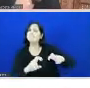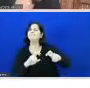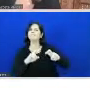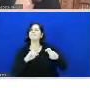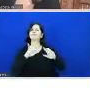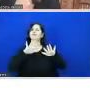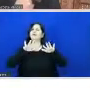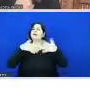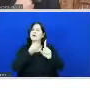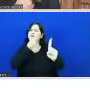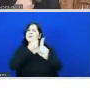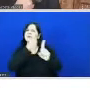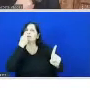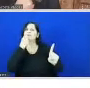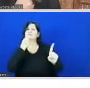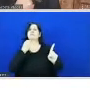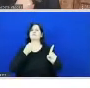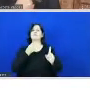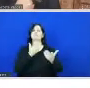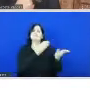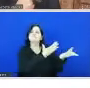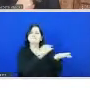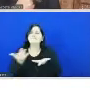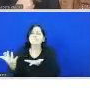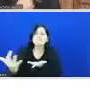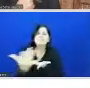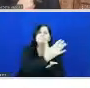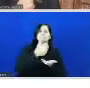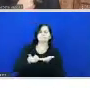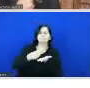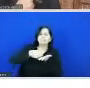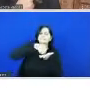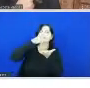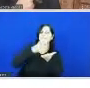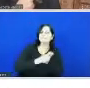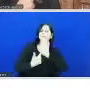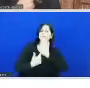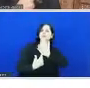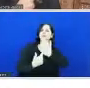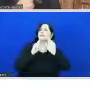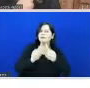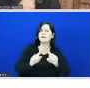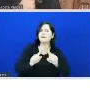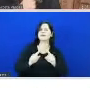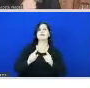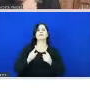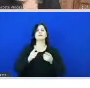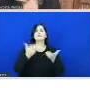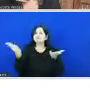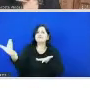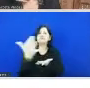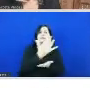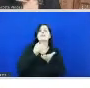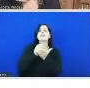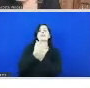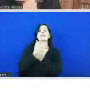no-brainer. So very, very important call to action there. On feminist action for climate justice, we're